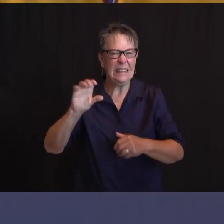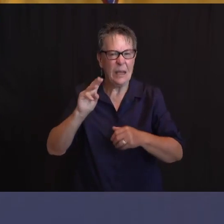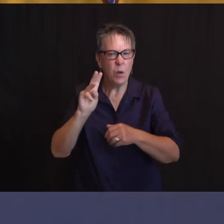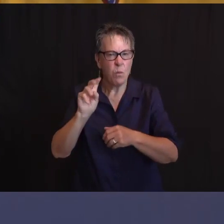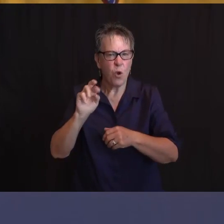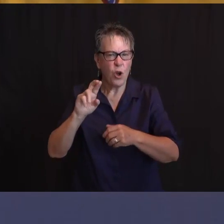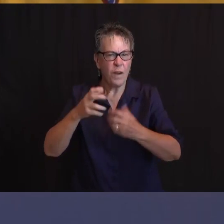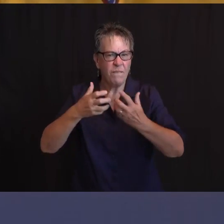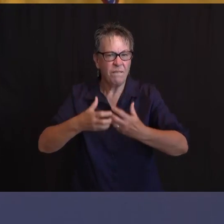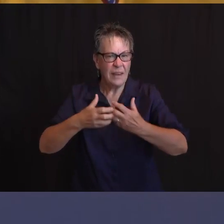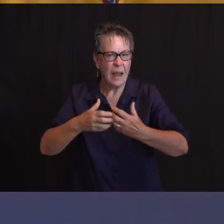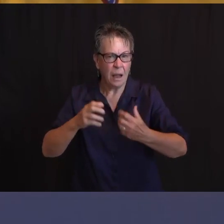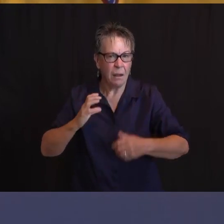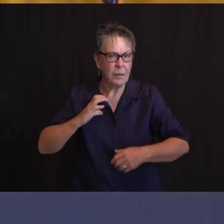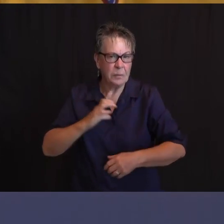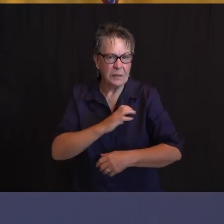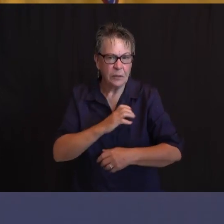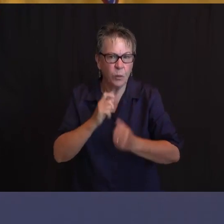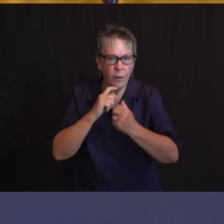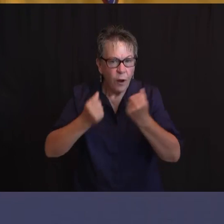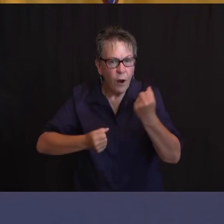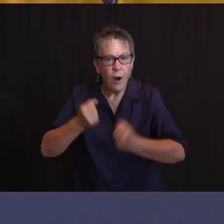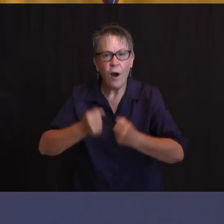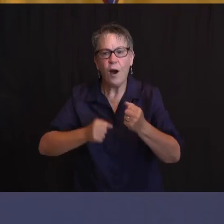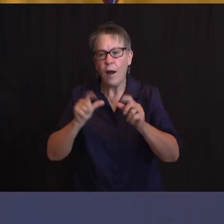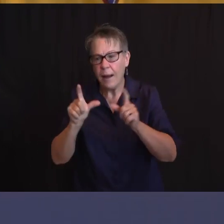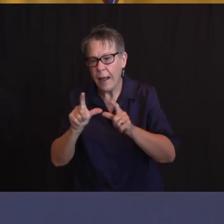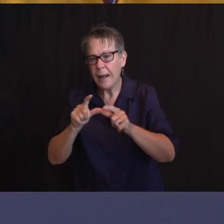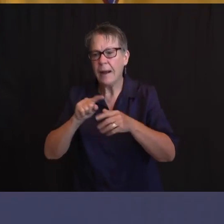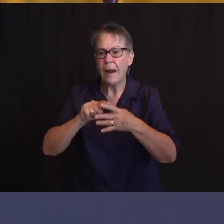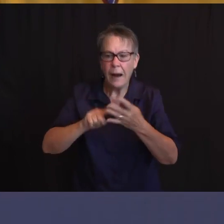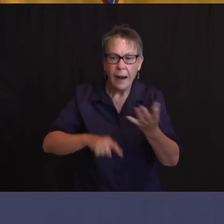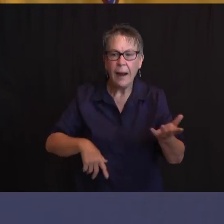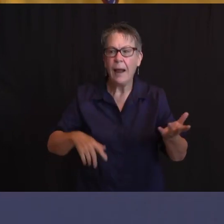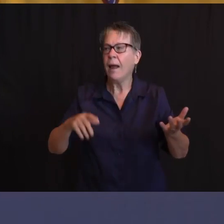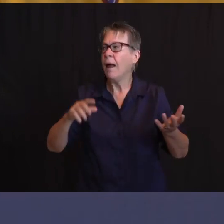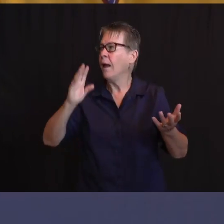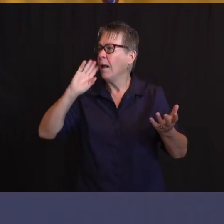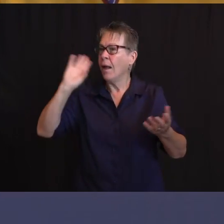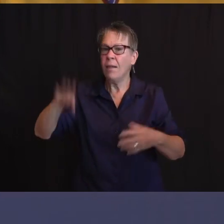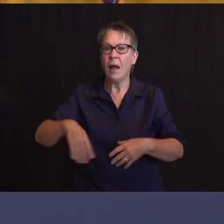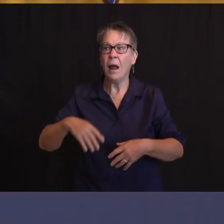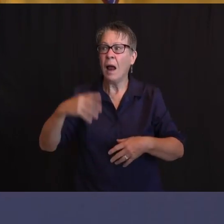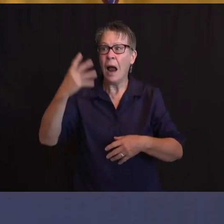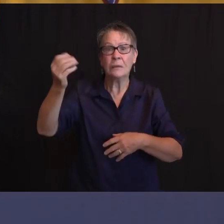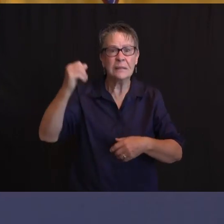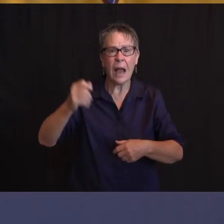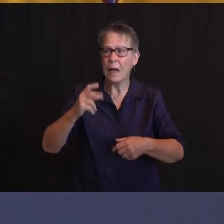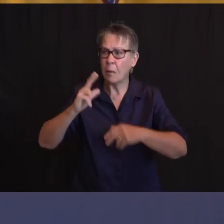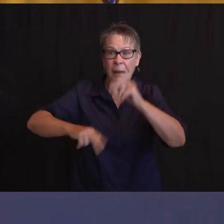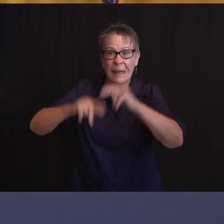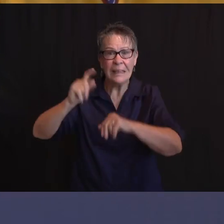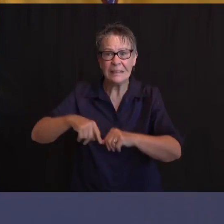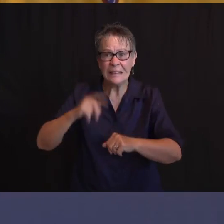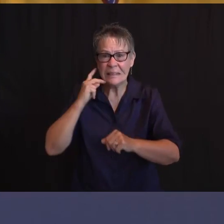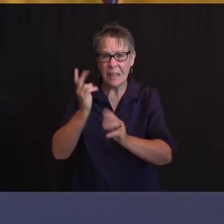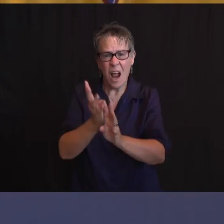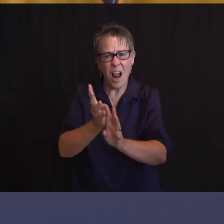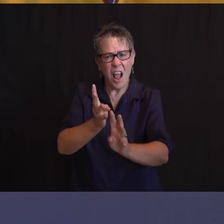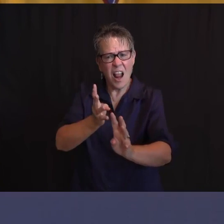job inside, which is where we have to do that extraordinarily good job, not just in hygiene, but social distancing, face coverings, et